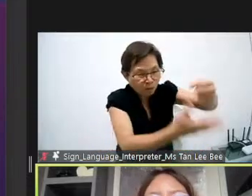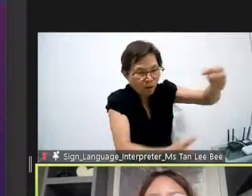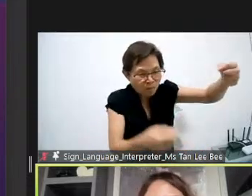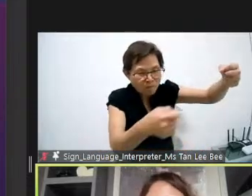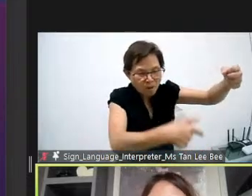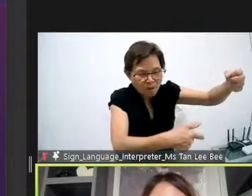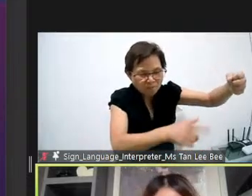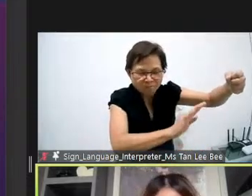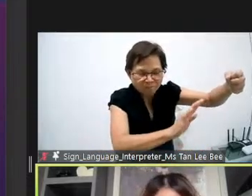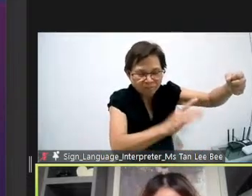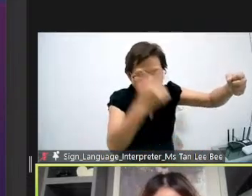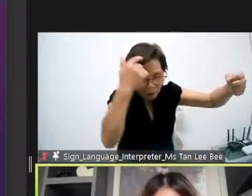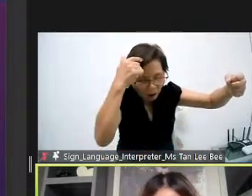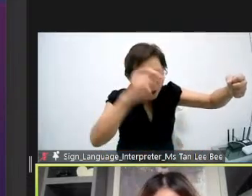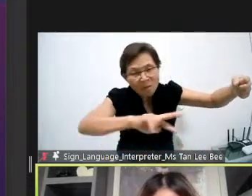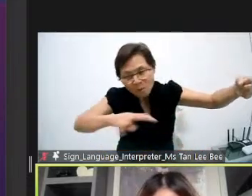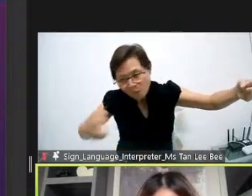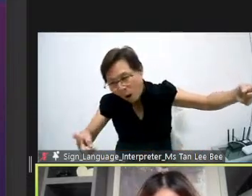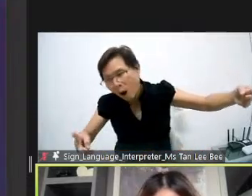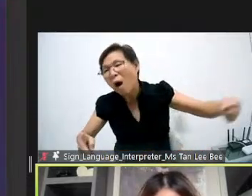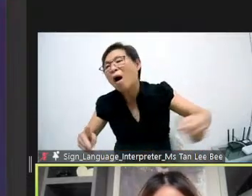to hiring the PWD.